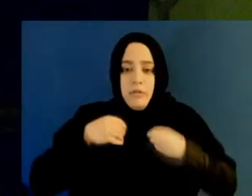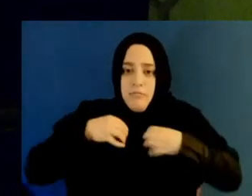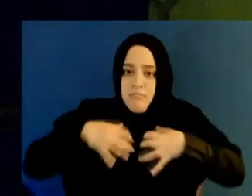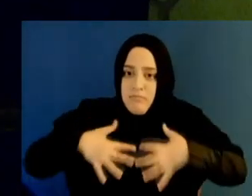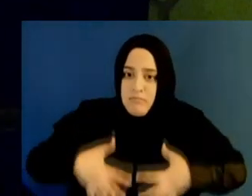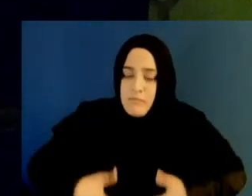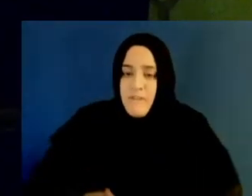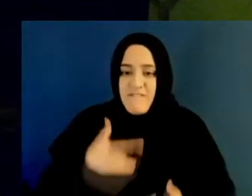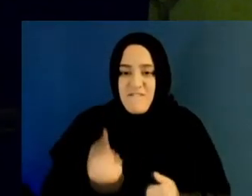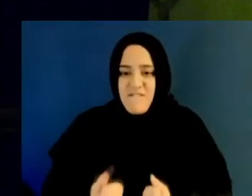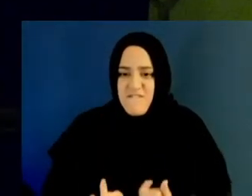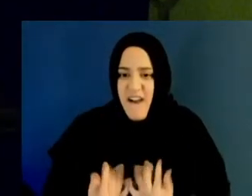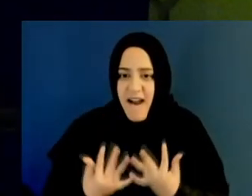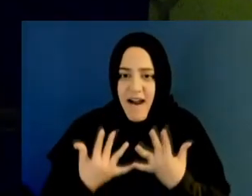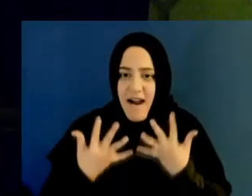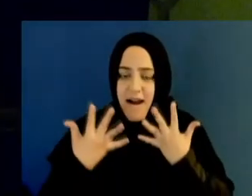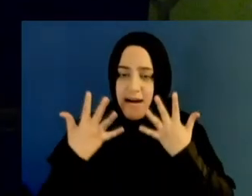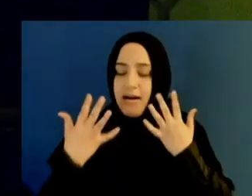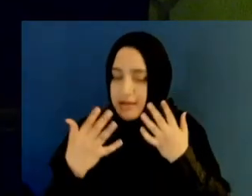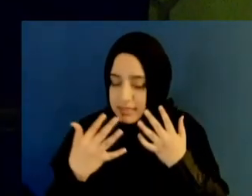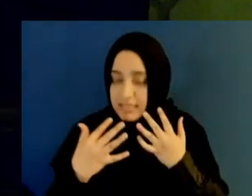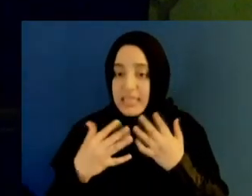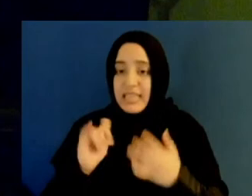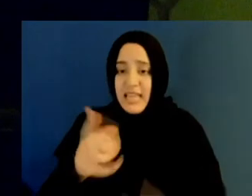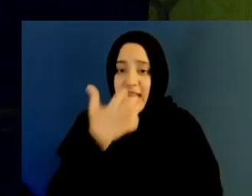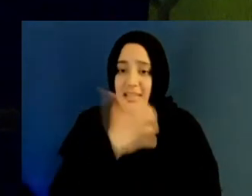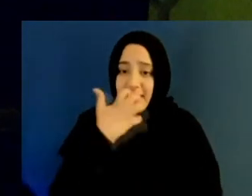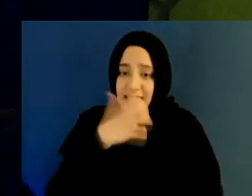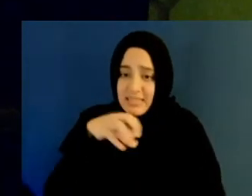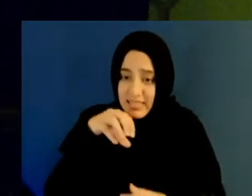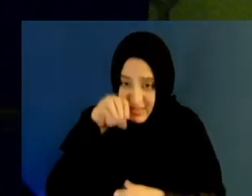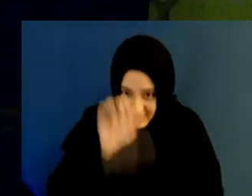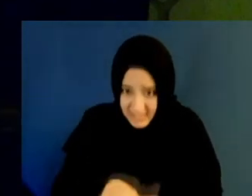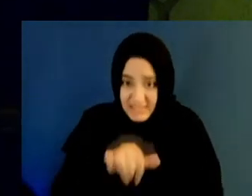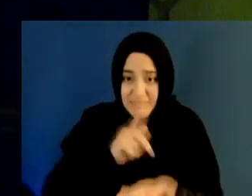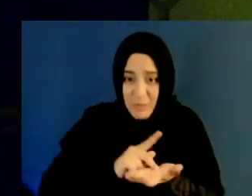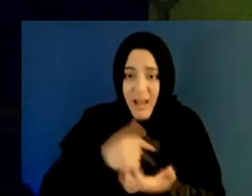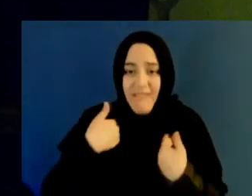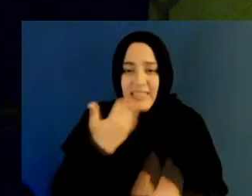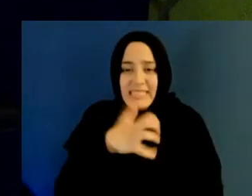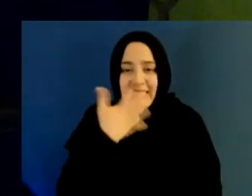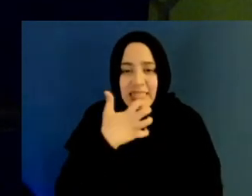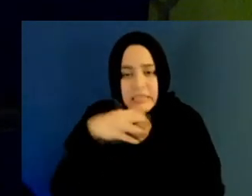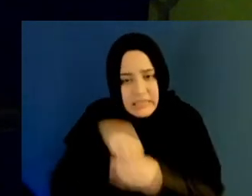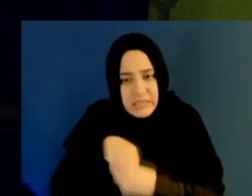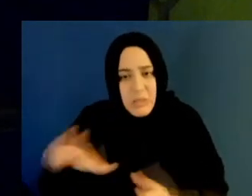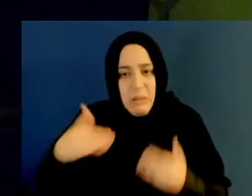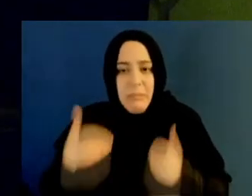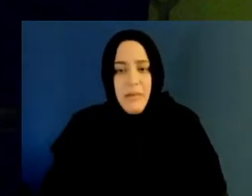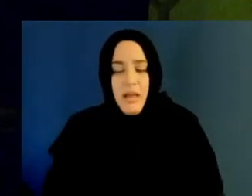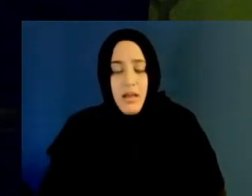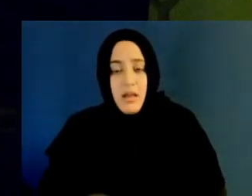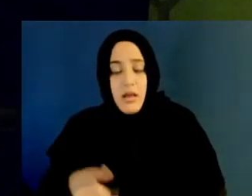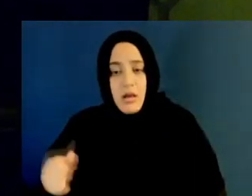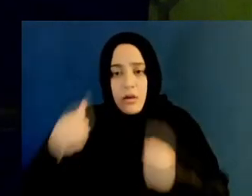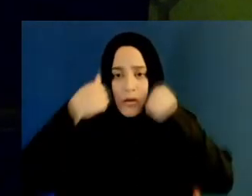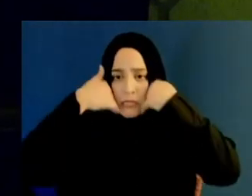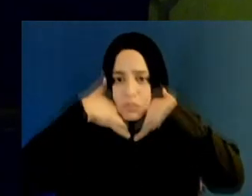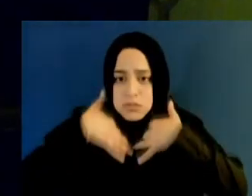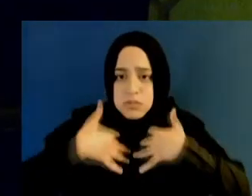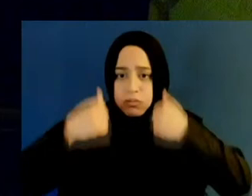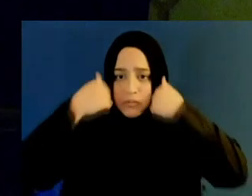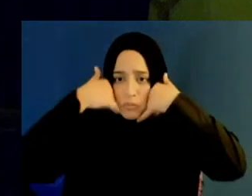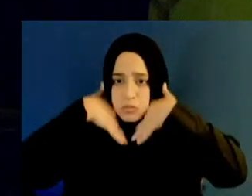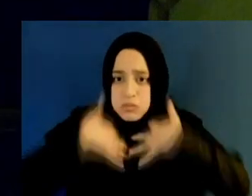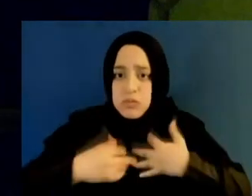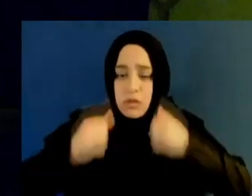the poison inside of his body. Imam Sajjad was profusely sweating, sometimes turning towards